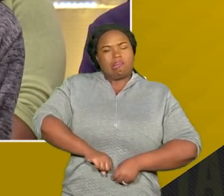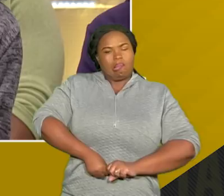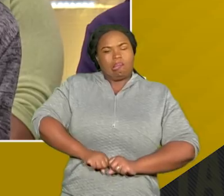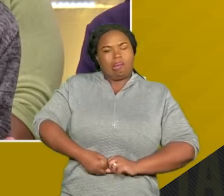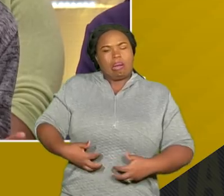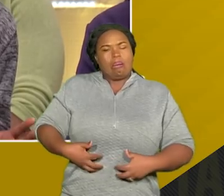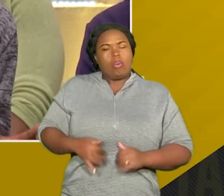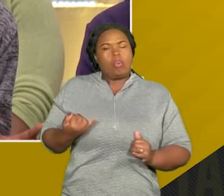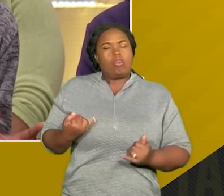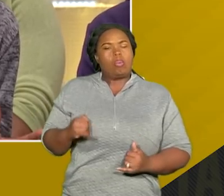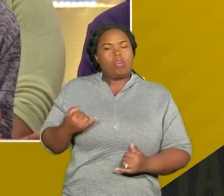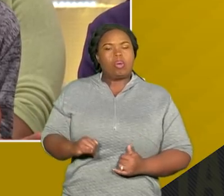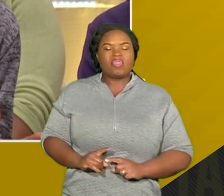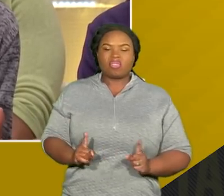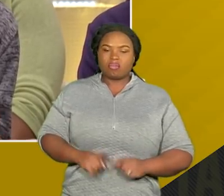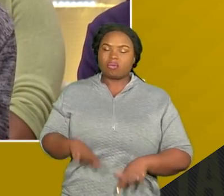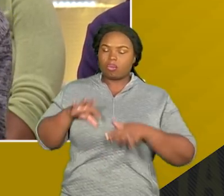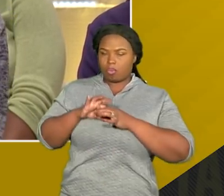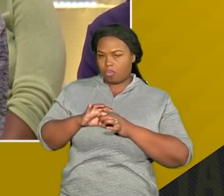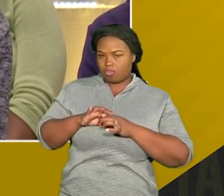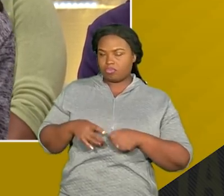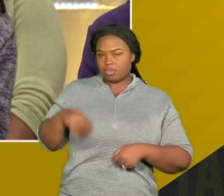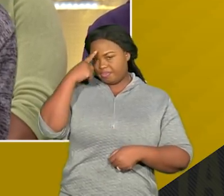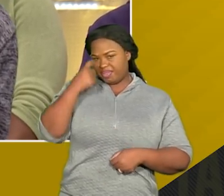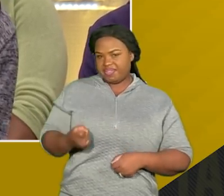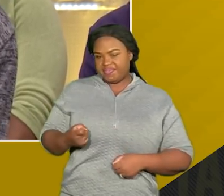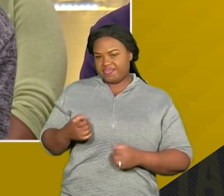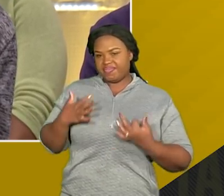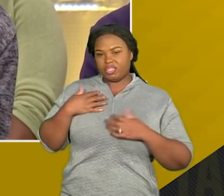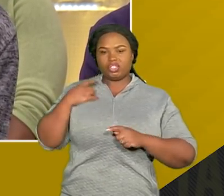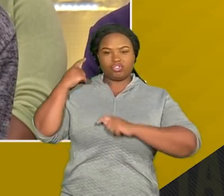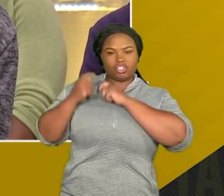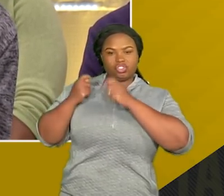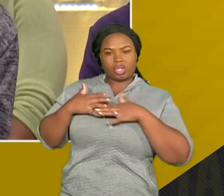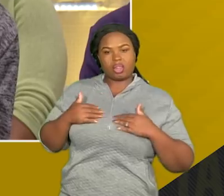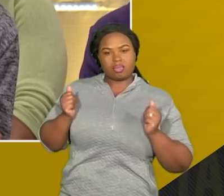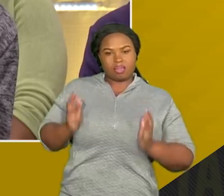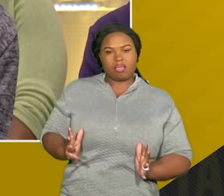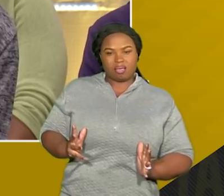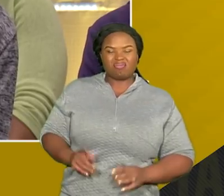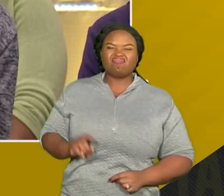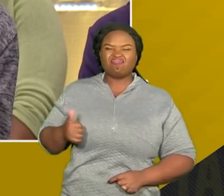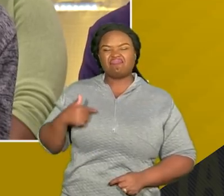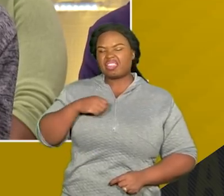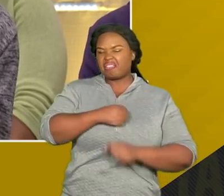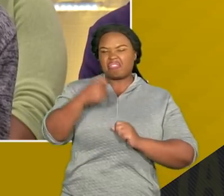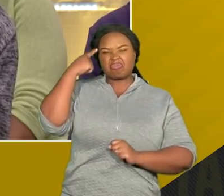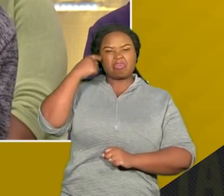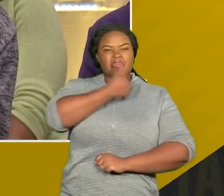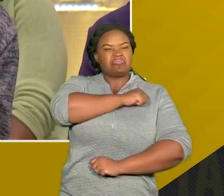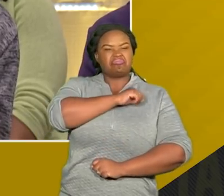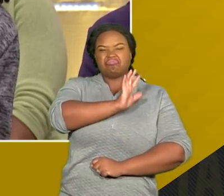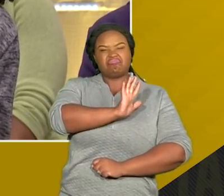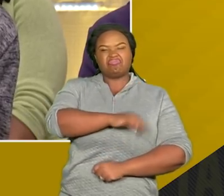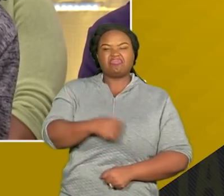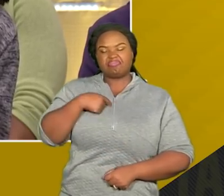basekhaya bakholelwa kwi-traditional doctors. So saya khona besingayicingi into yoba okay mandiye esibhedlele or ezinye izinto. So